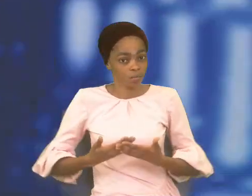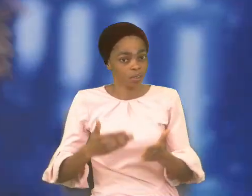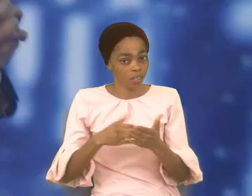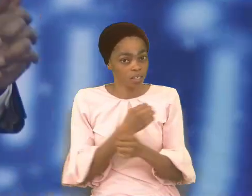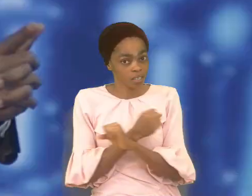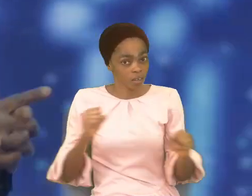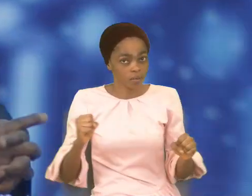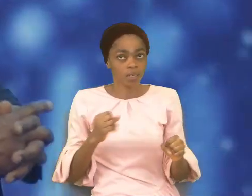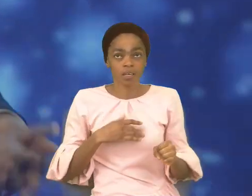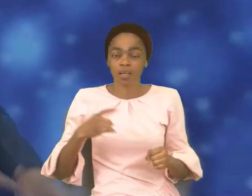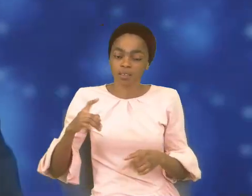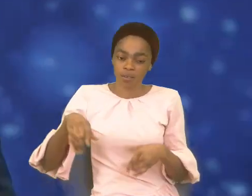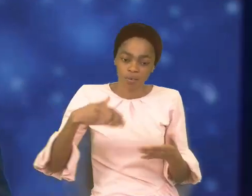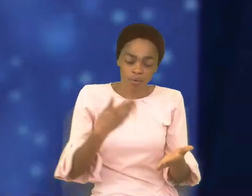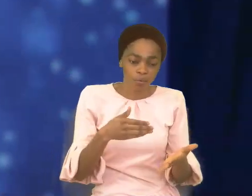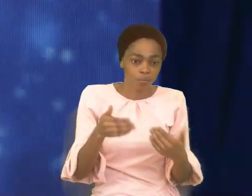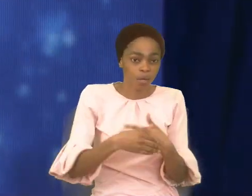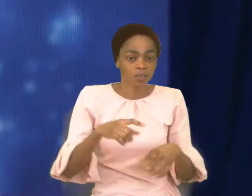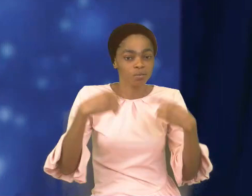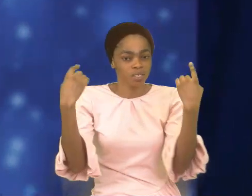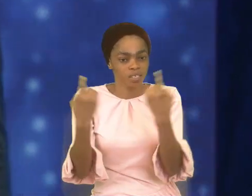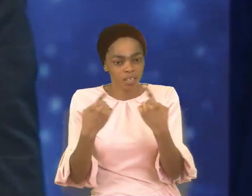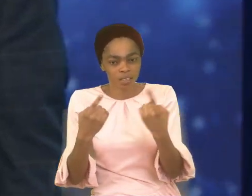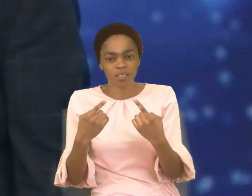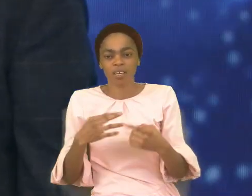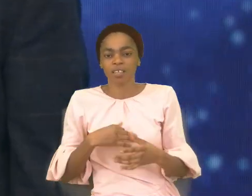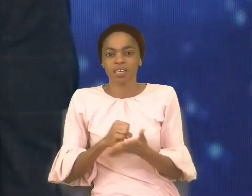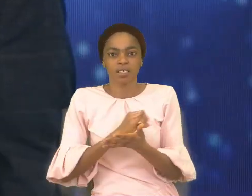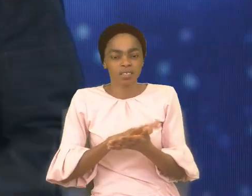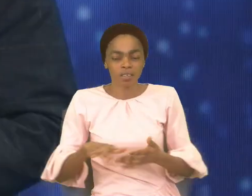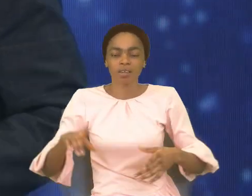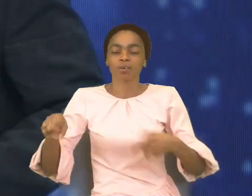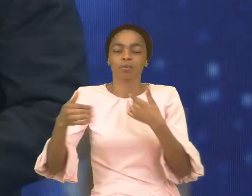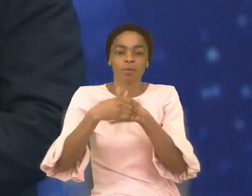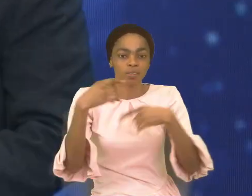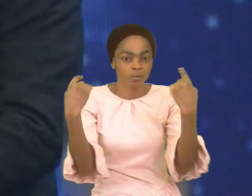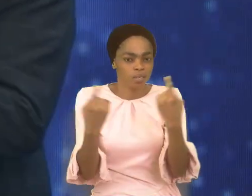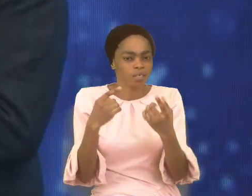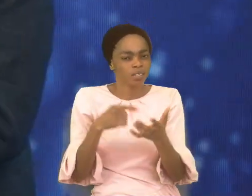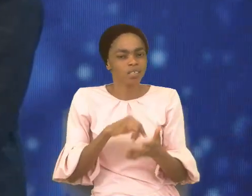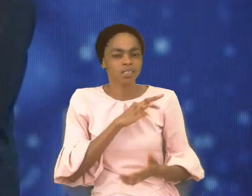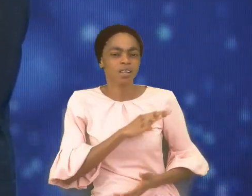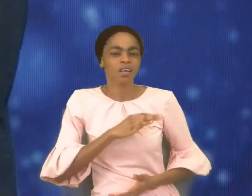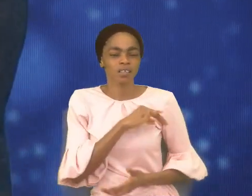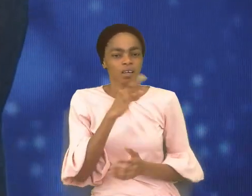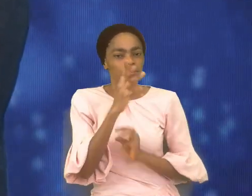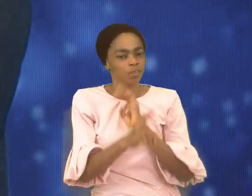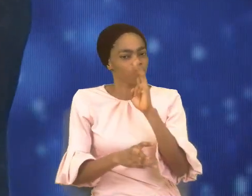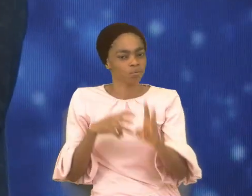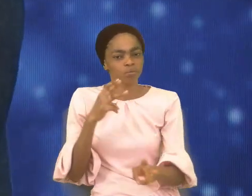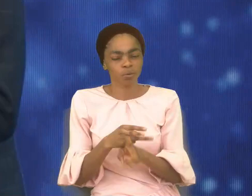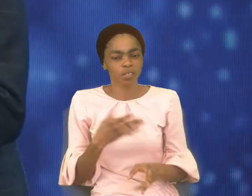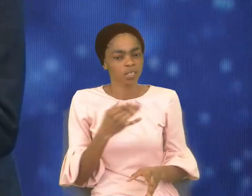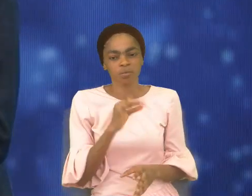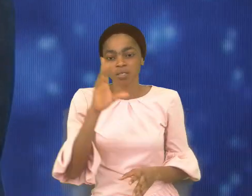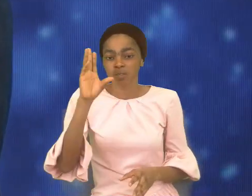the attitude of the world that there is no change in their lives at all. It tells us in Daniel chapter